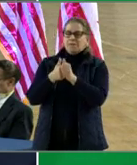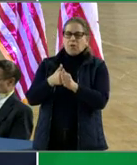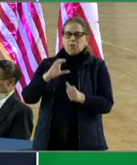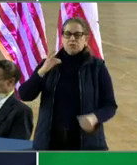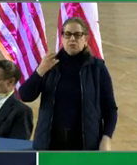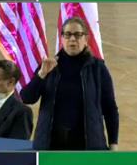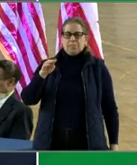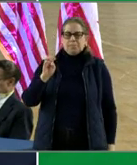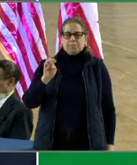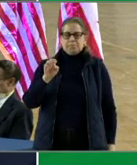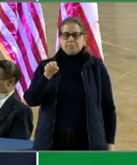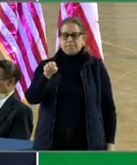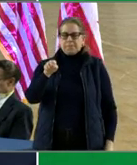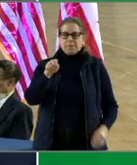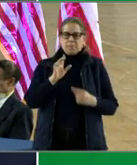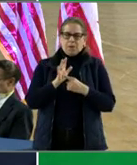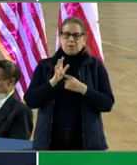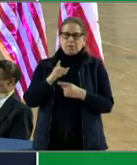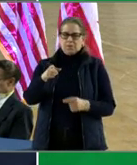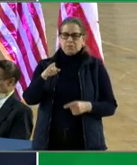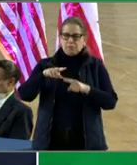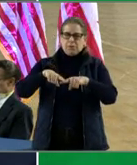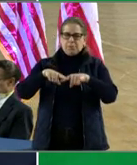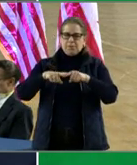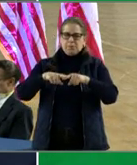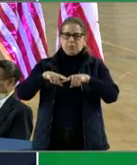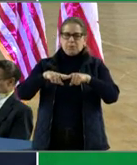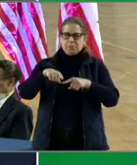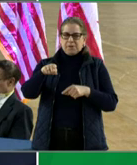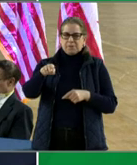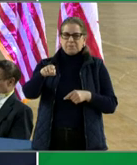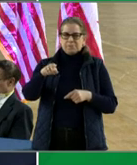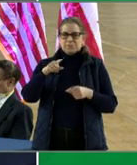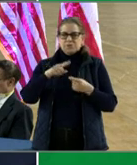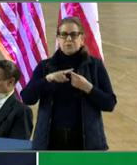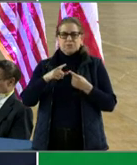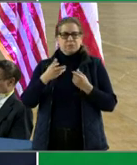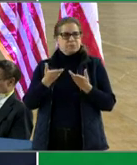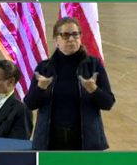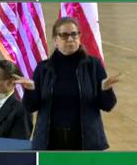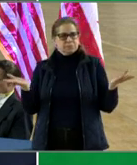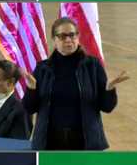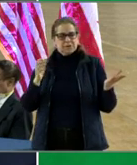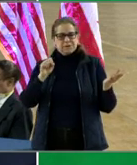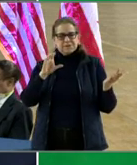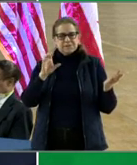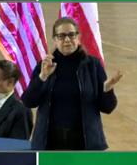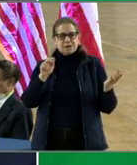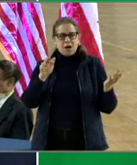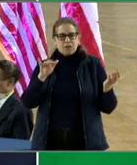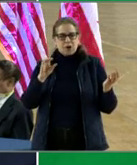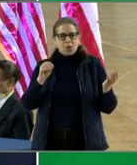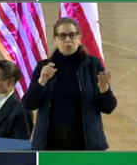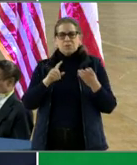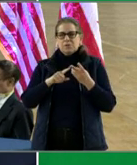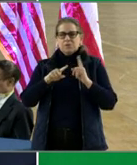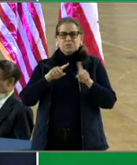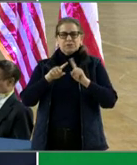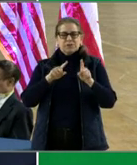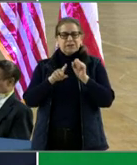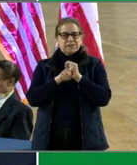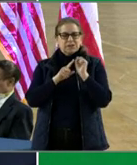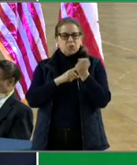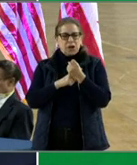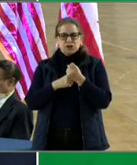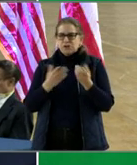looked at a number of different scenarios that would give us the different types of situations that could happen in the district as it related to